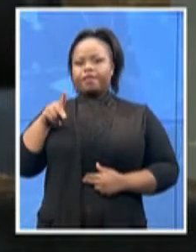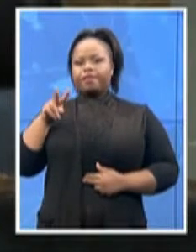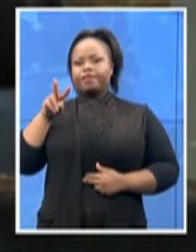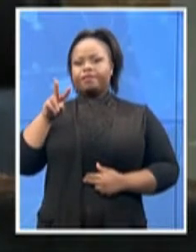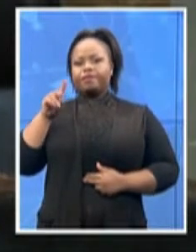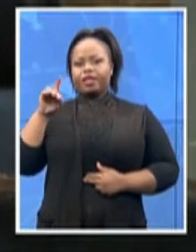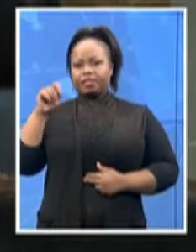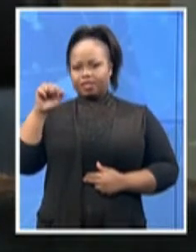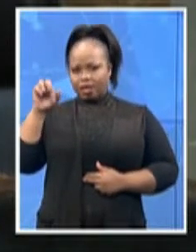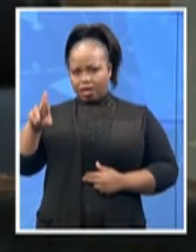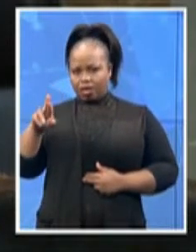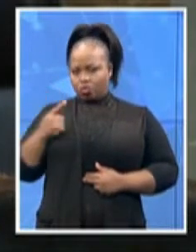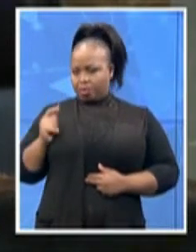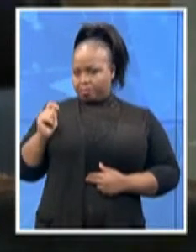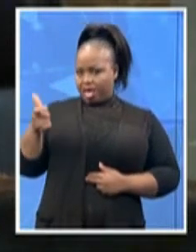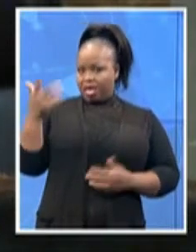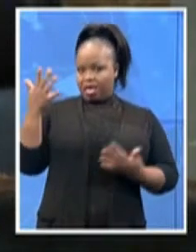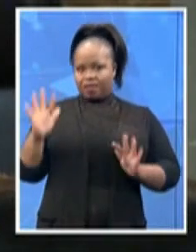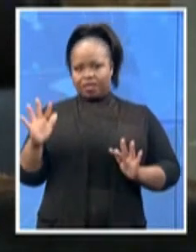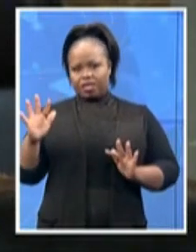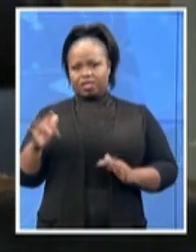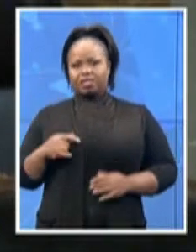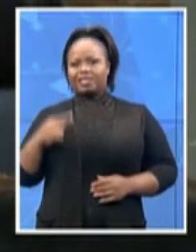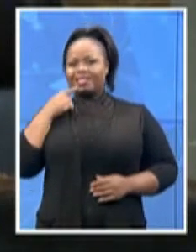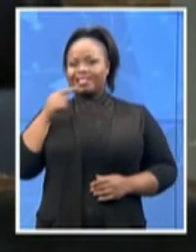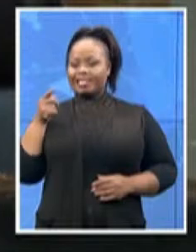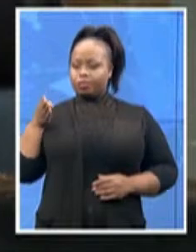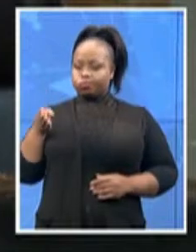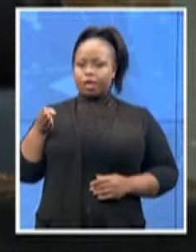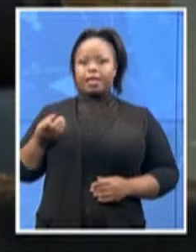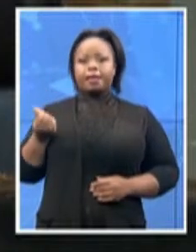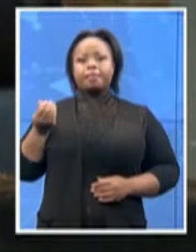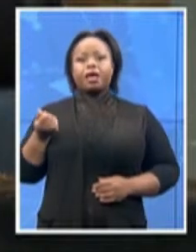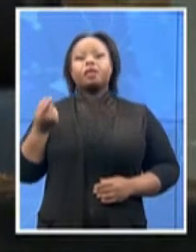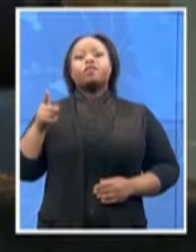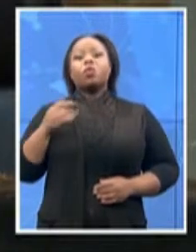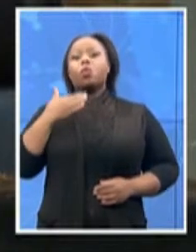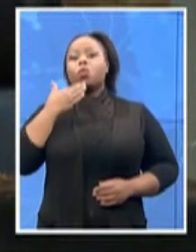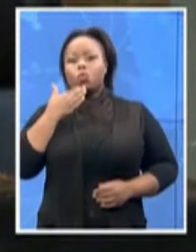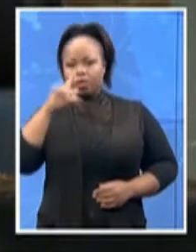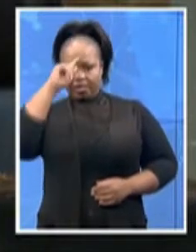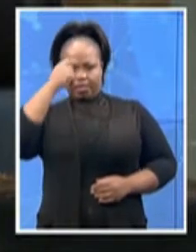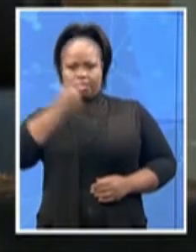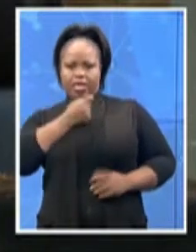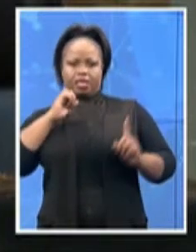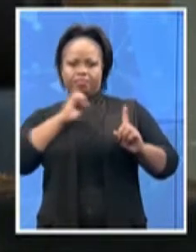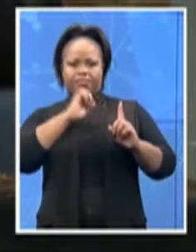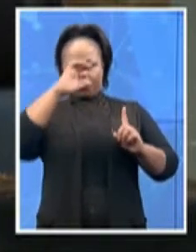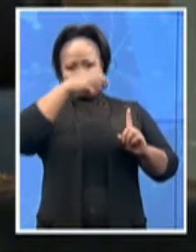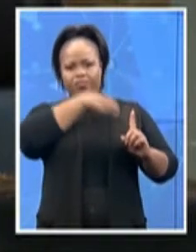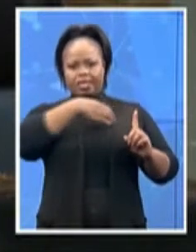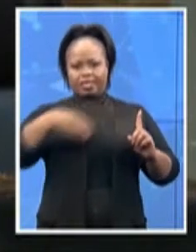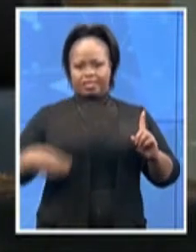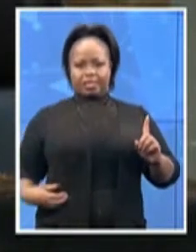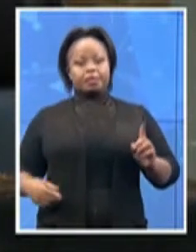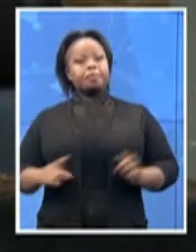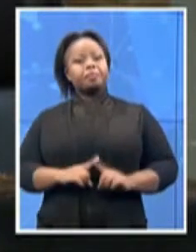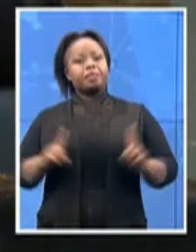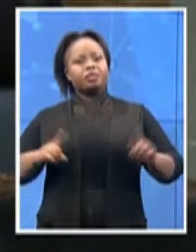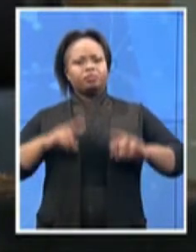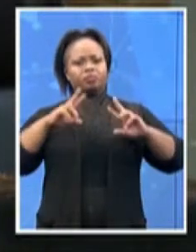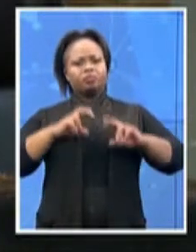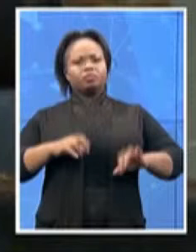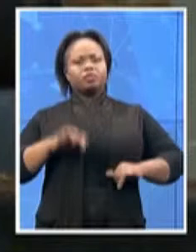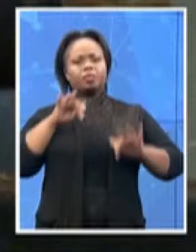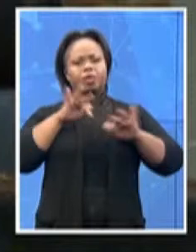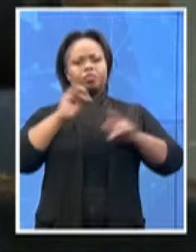in it that the money was for the President's son. However, the investigation by the public protector revealed that Mr. Fenta was